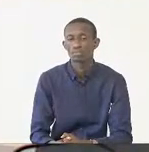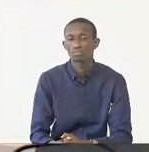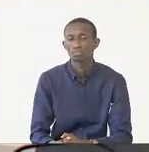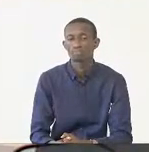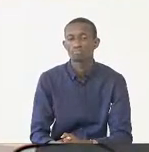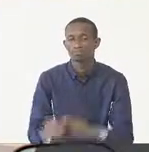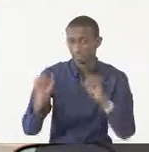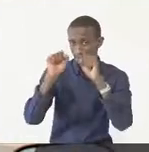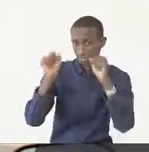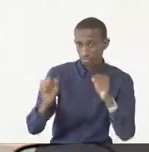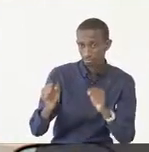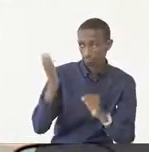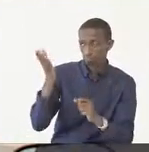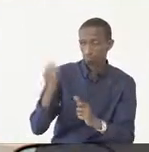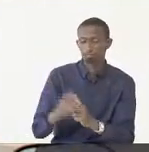system